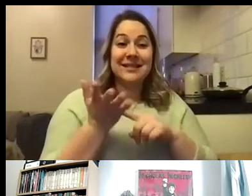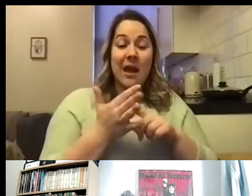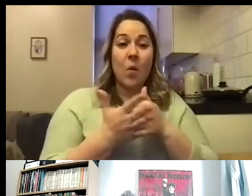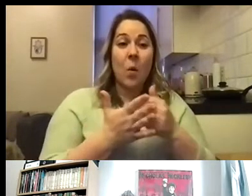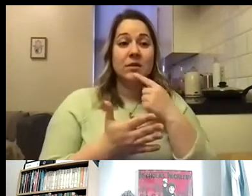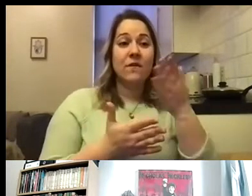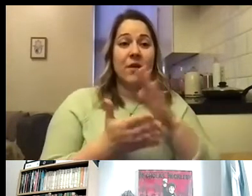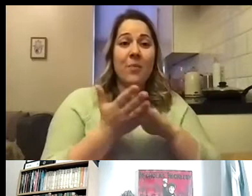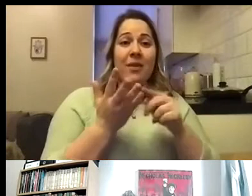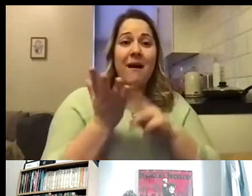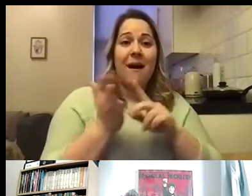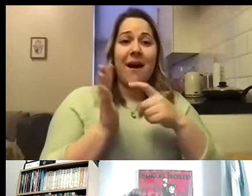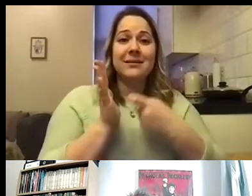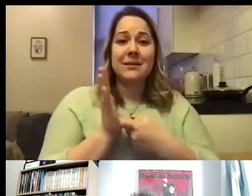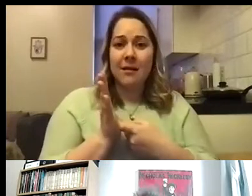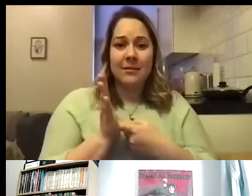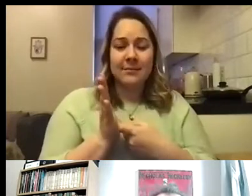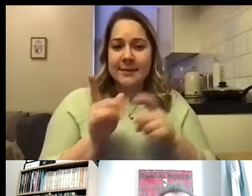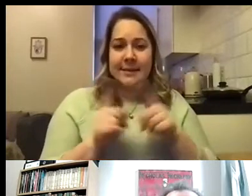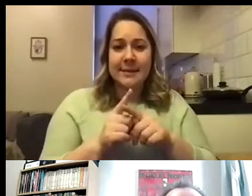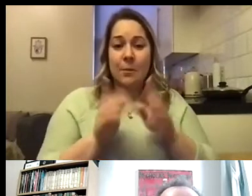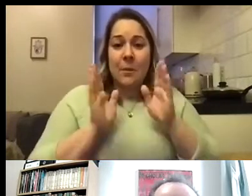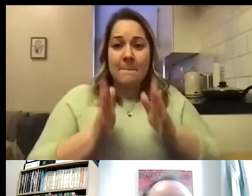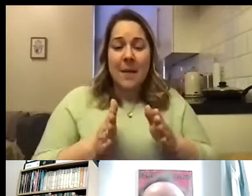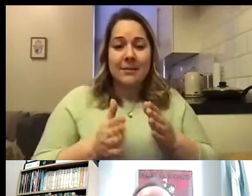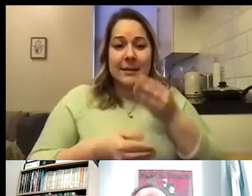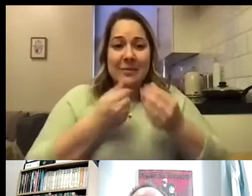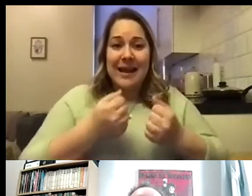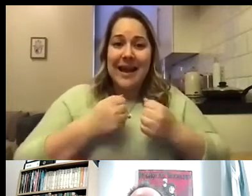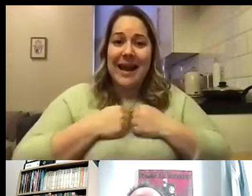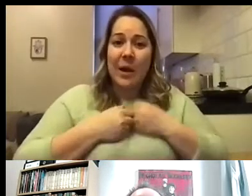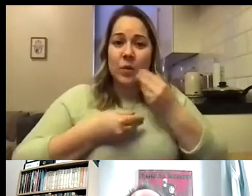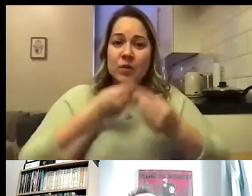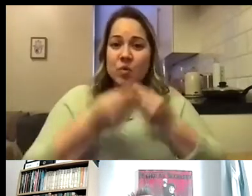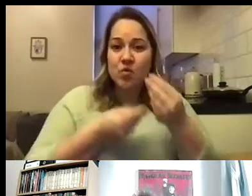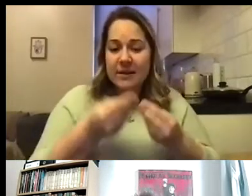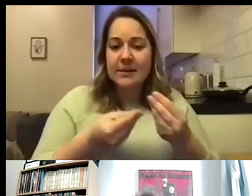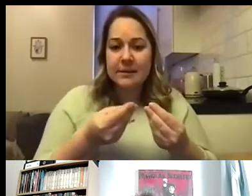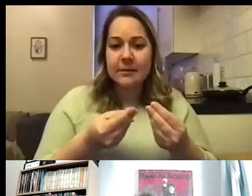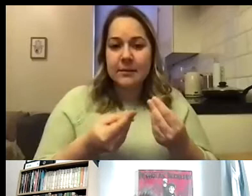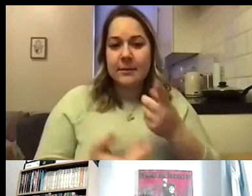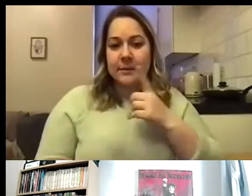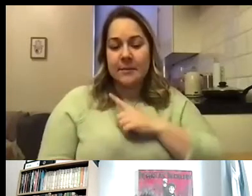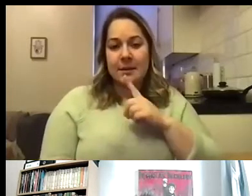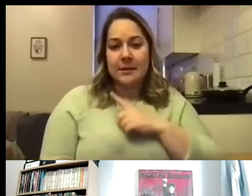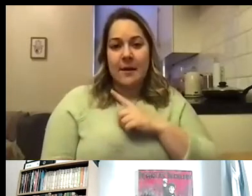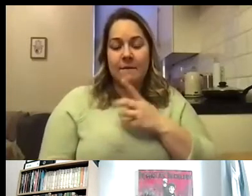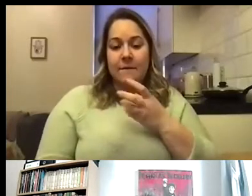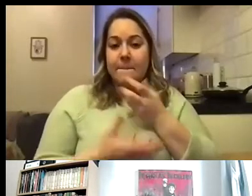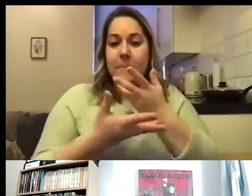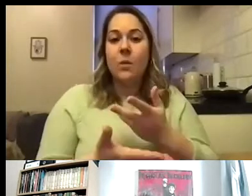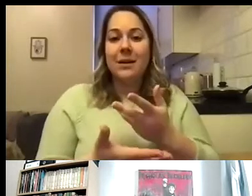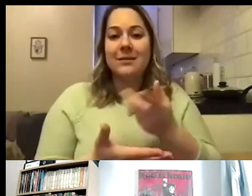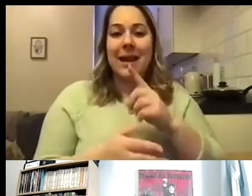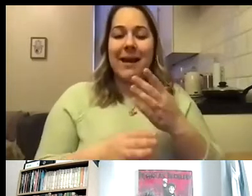it's this whole idea, exactly that. You know, we have to tell our own stories. And as a poet, and a early